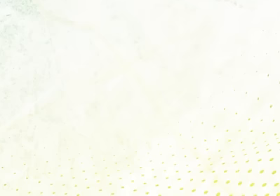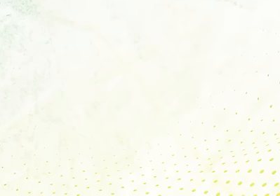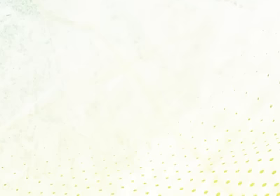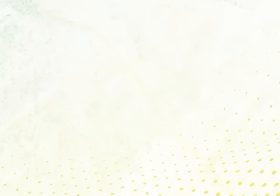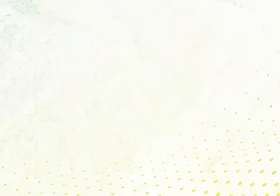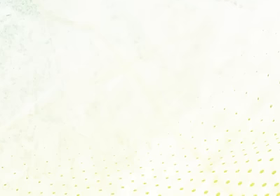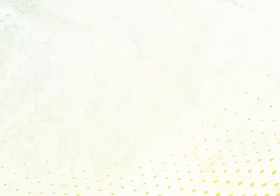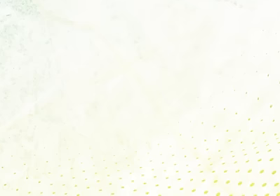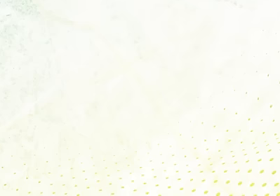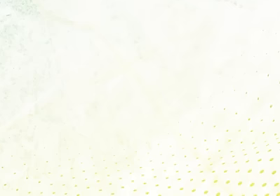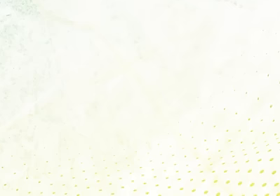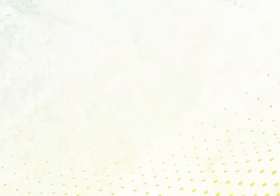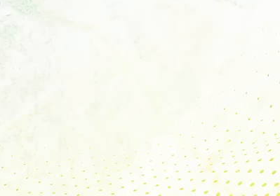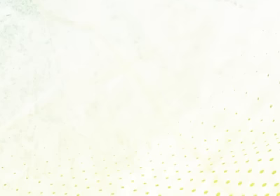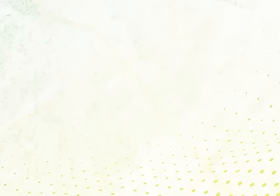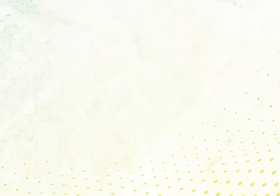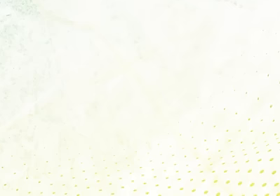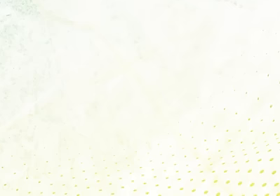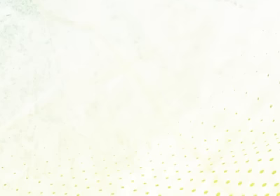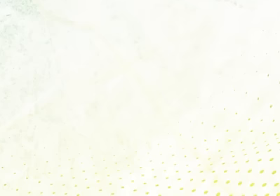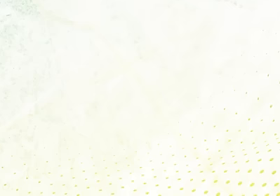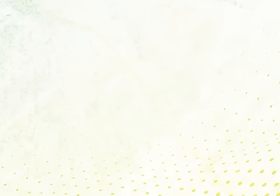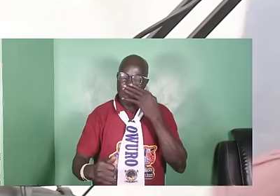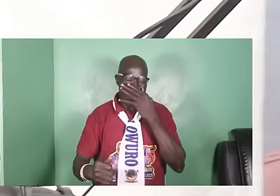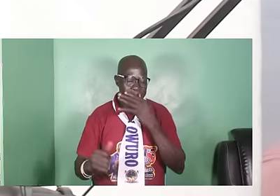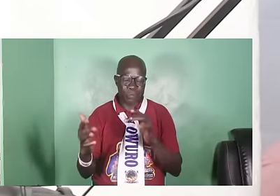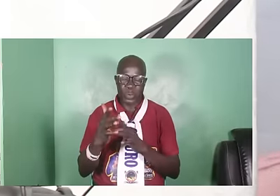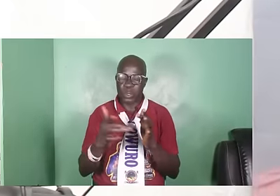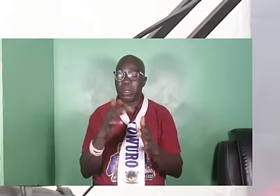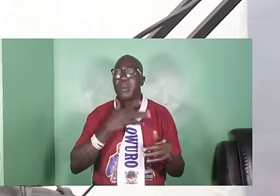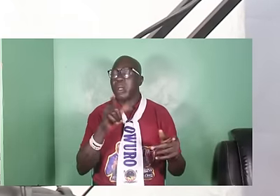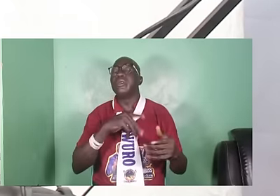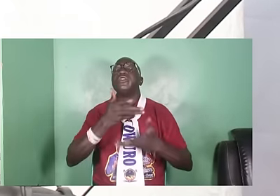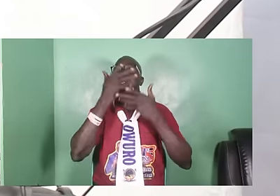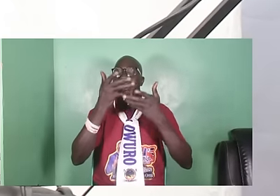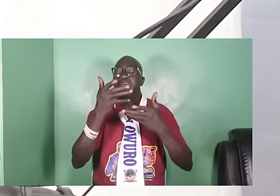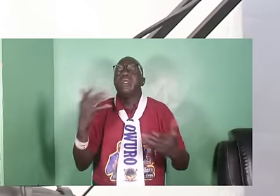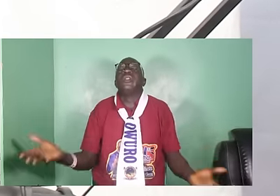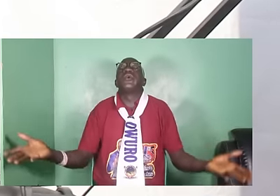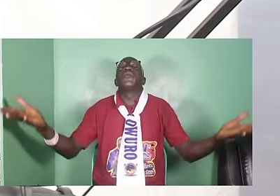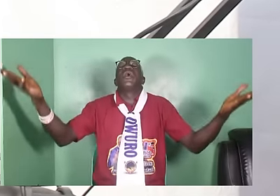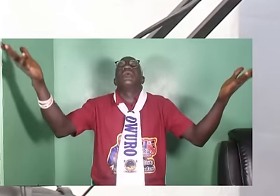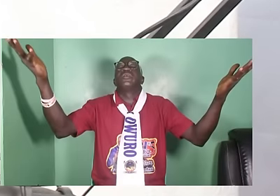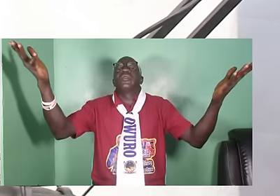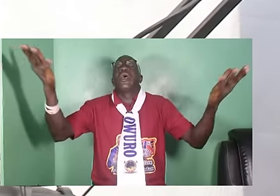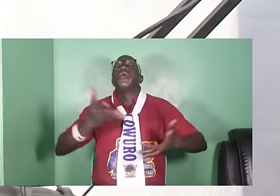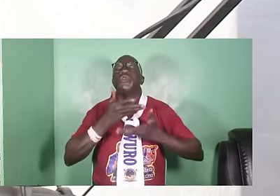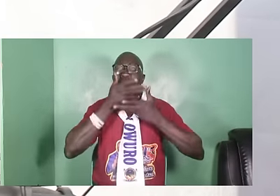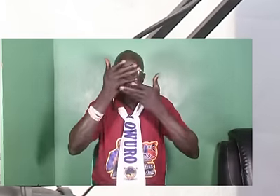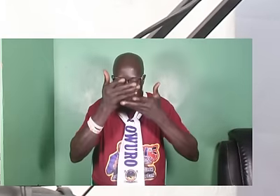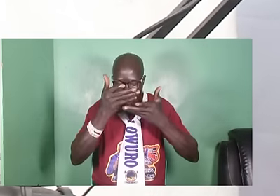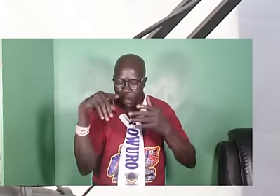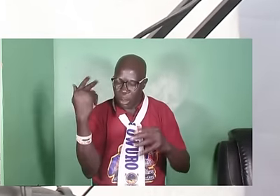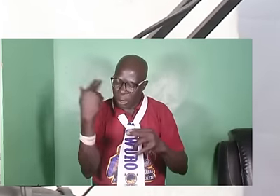dope eri mi re o e se o Jesus name alone, you will will shout. Lift up your hands now. You